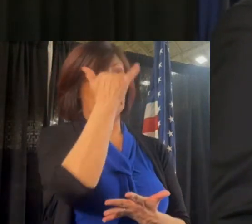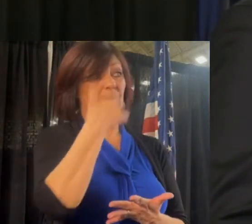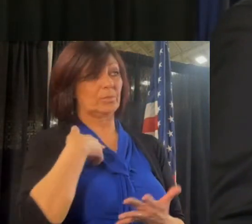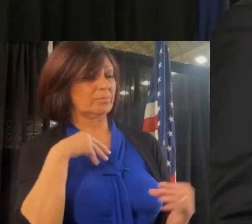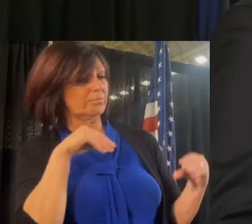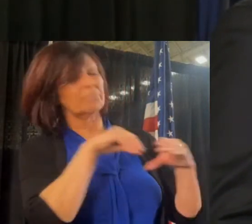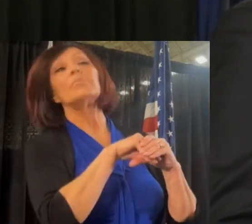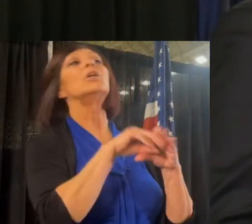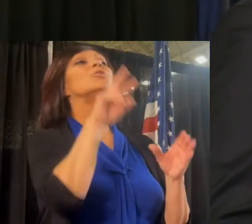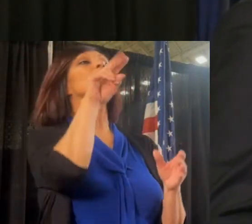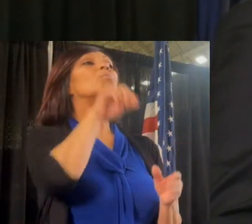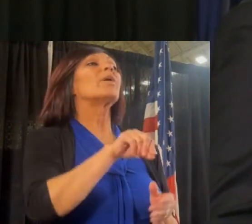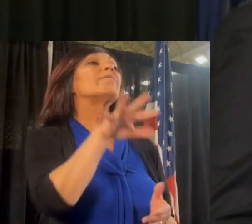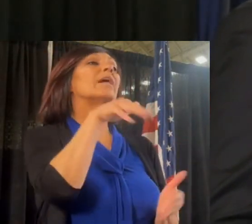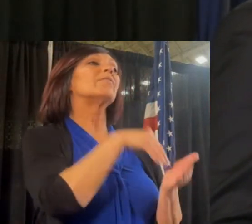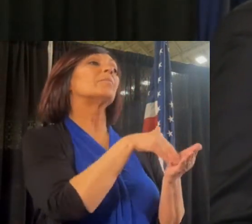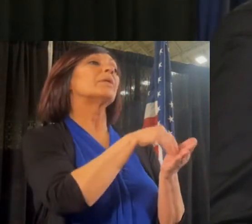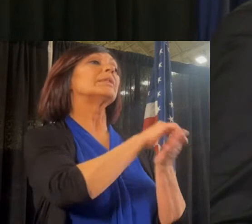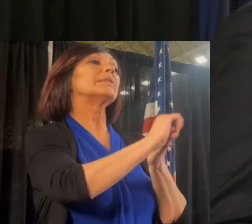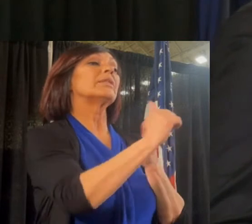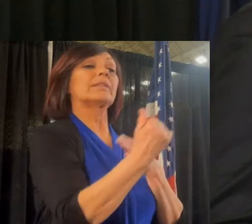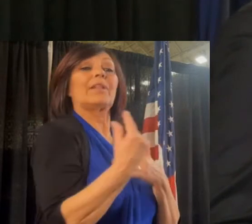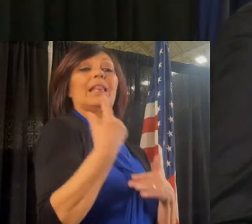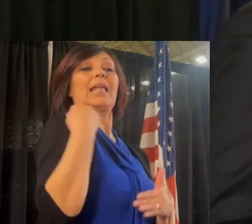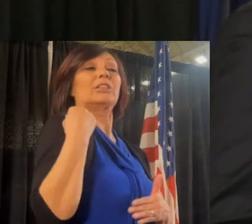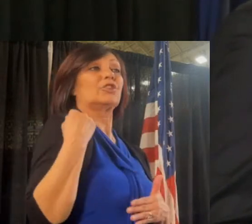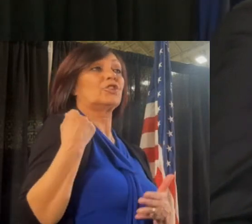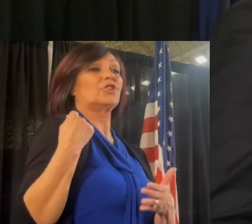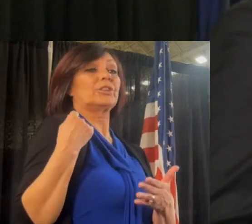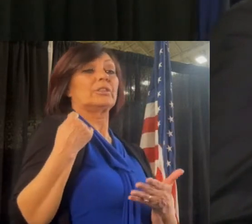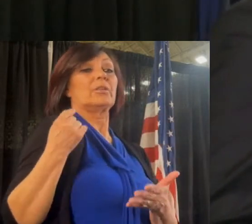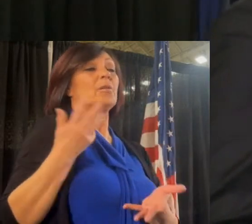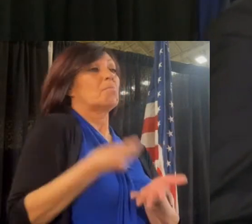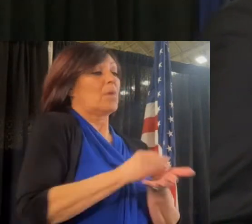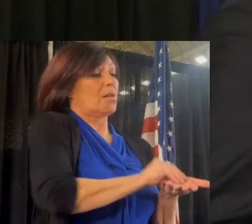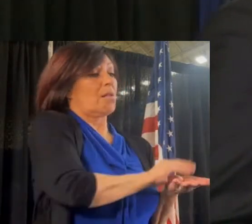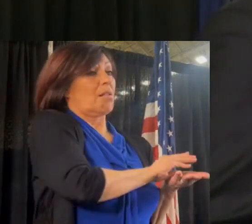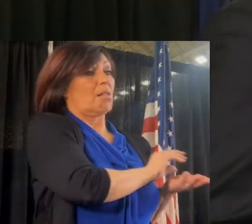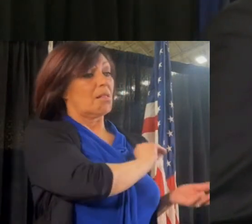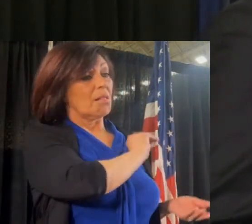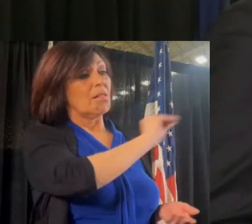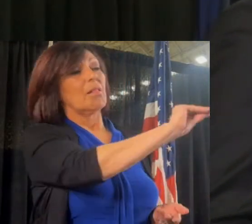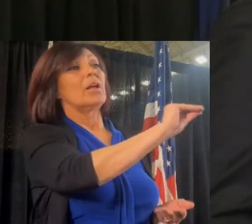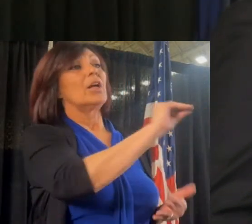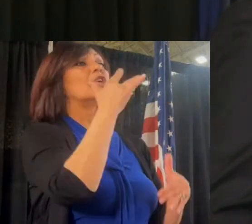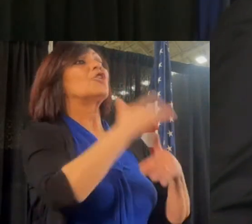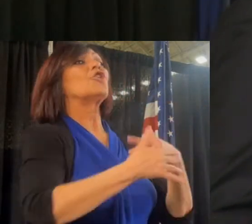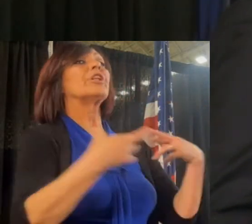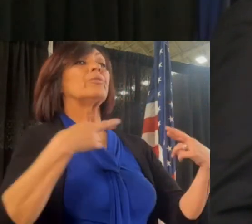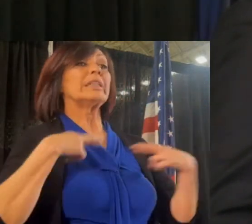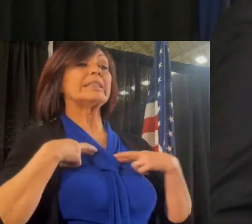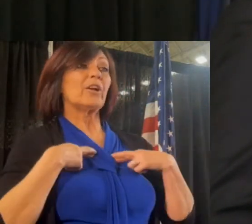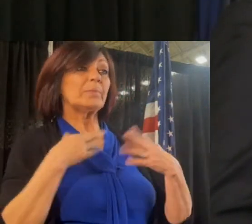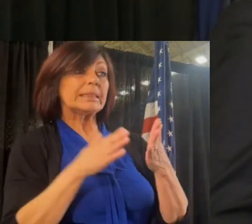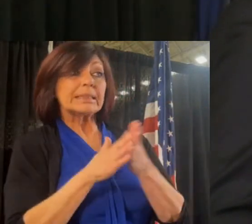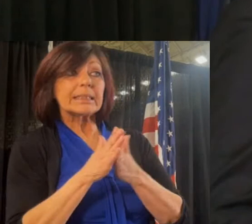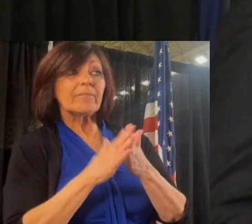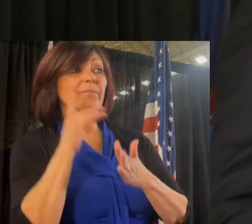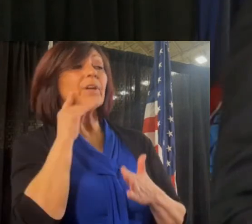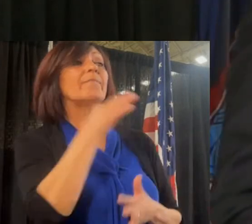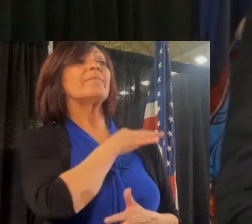investing $2.5 million of last year's county surplus in an early retirement incentive for faculty